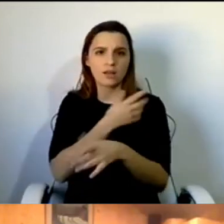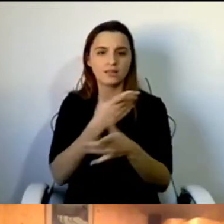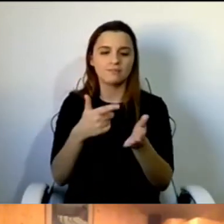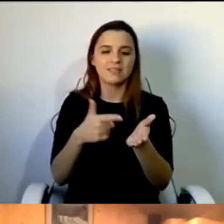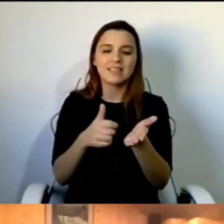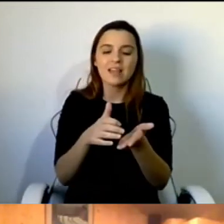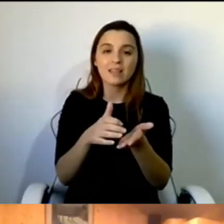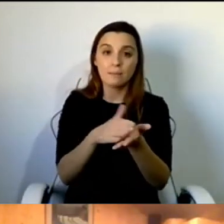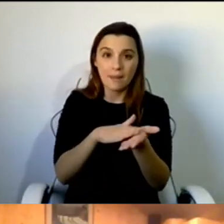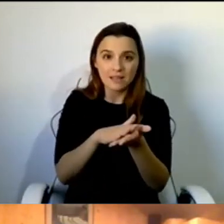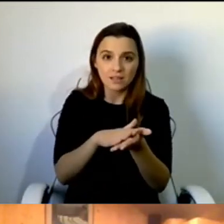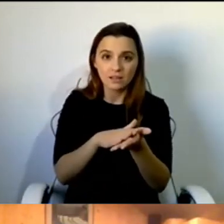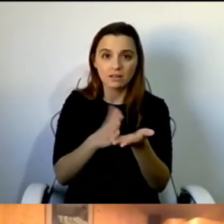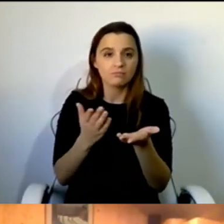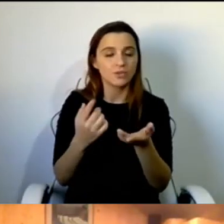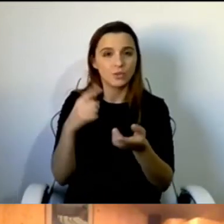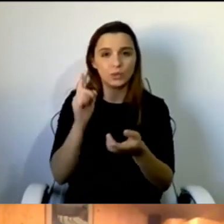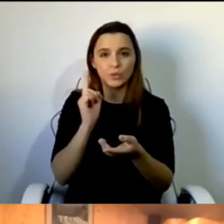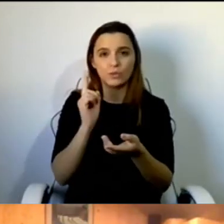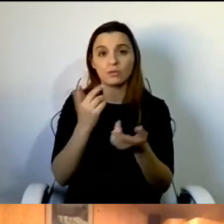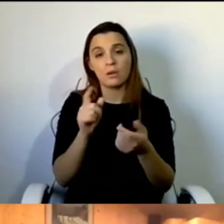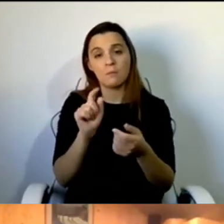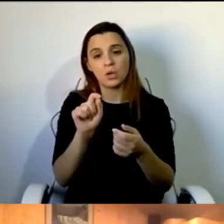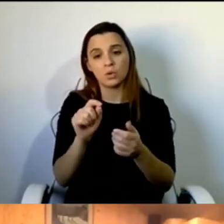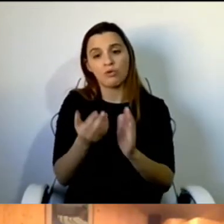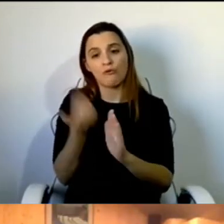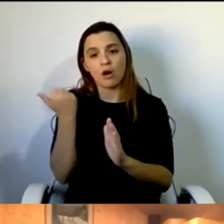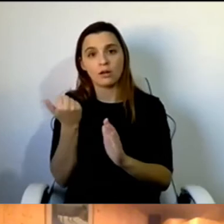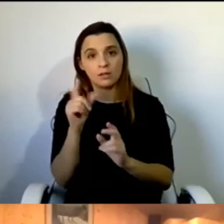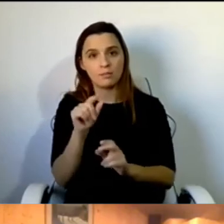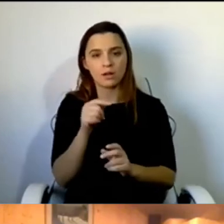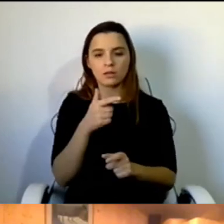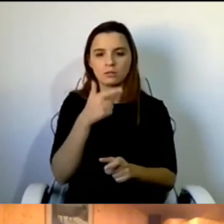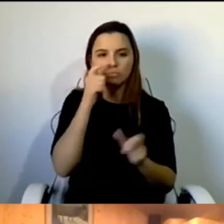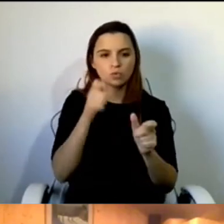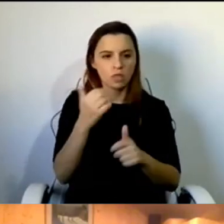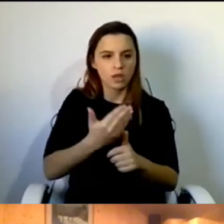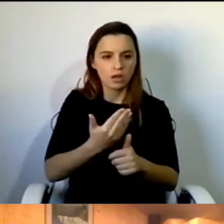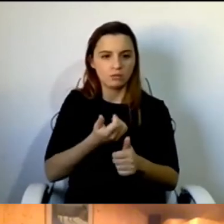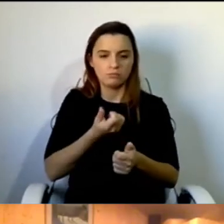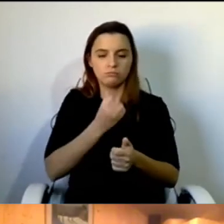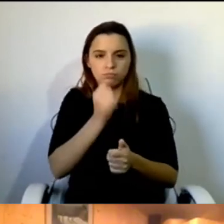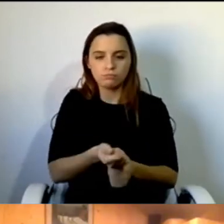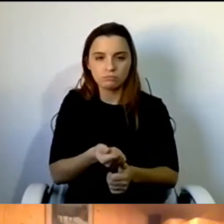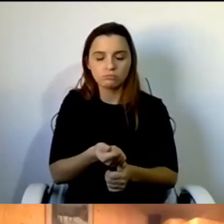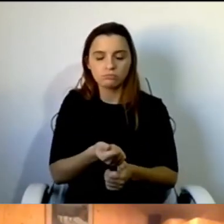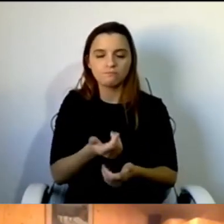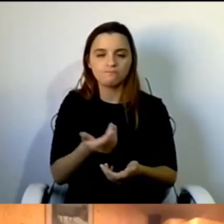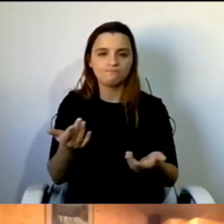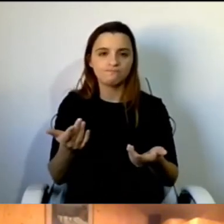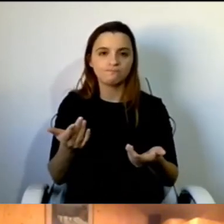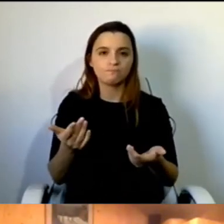started to fall out. I think you fell out in some of that time, Jamie. And then